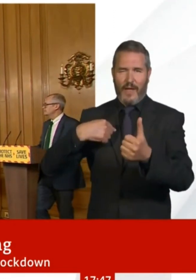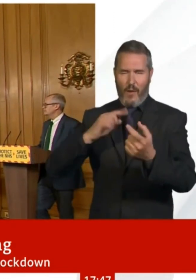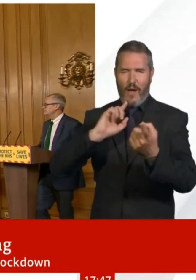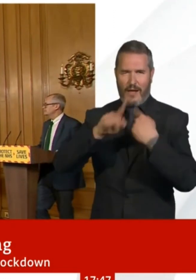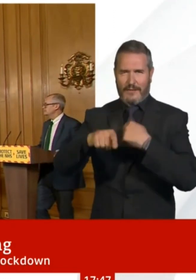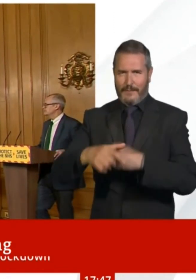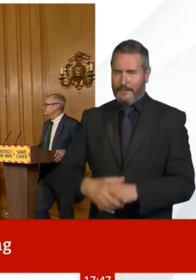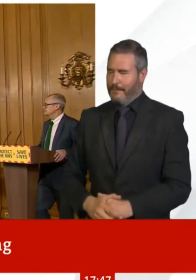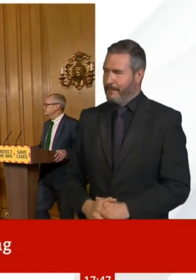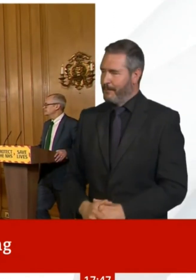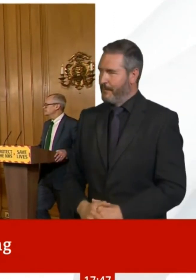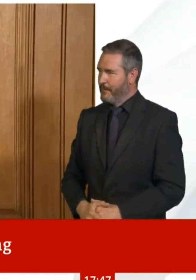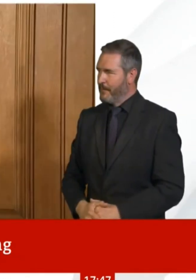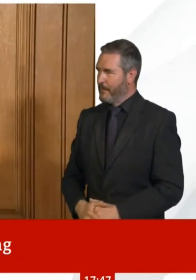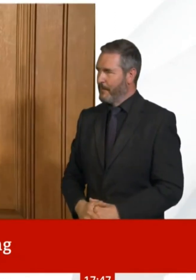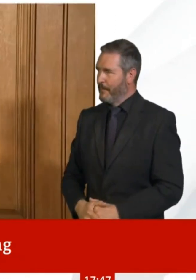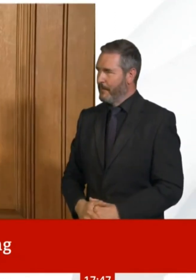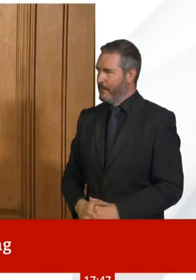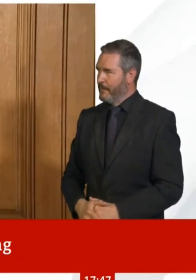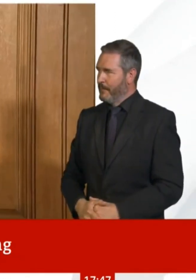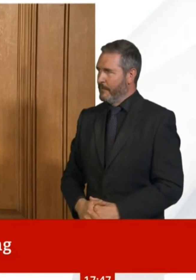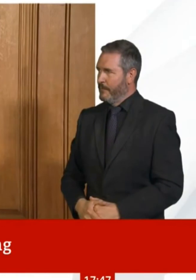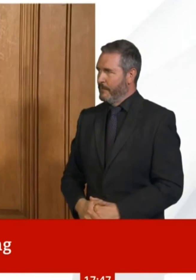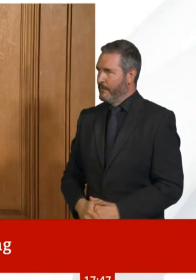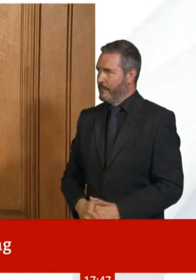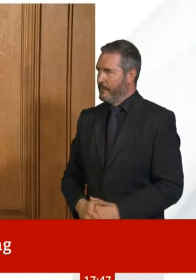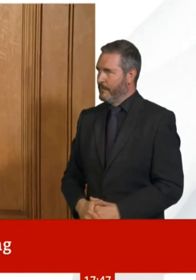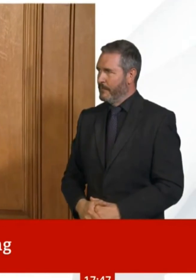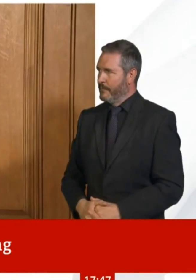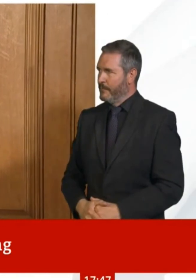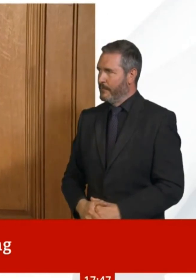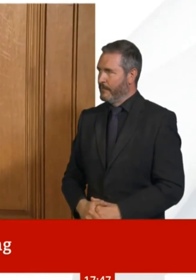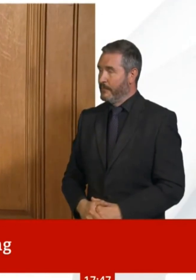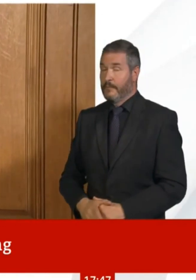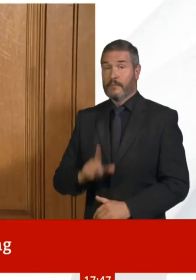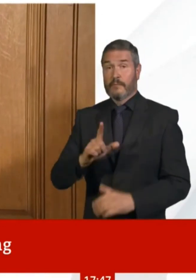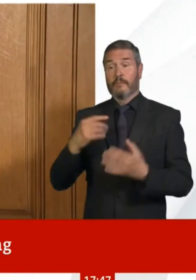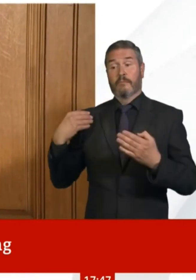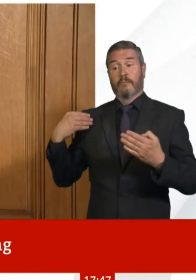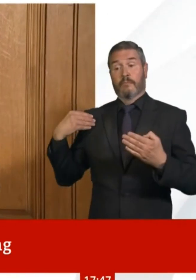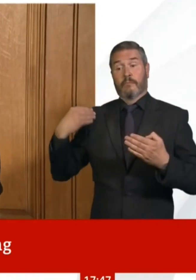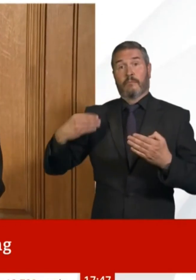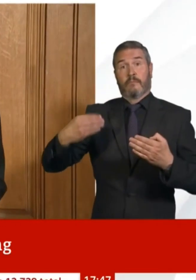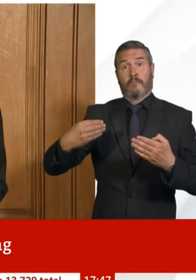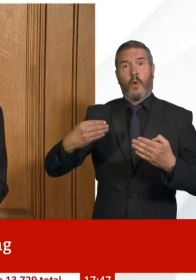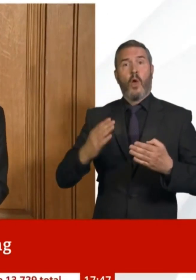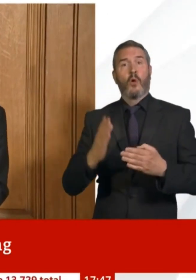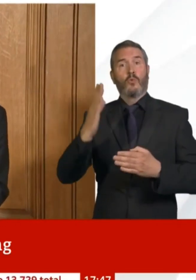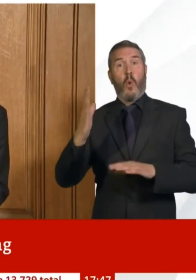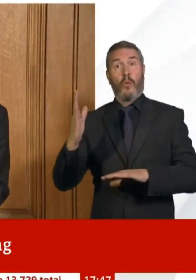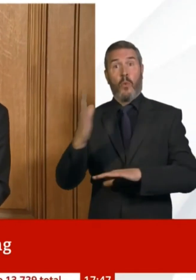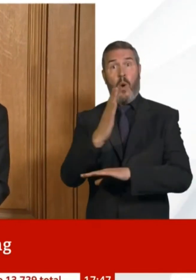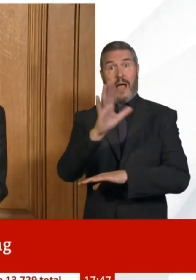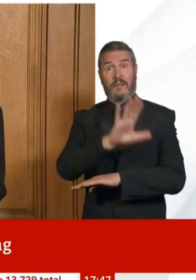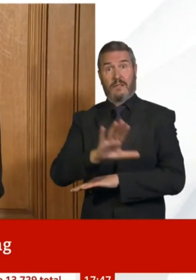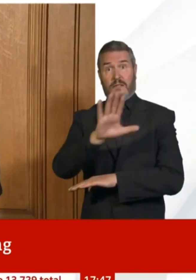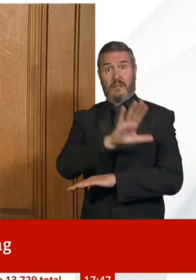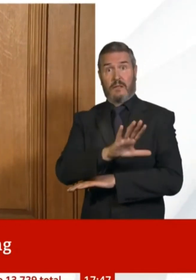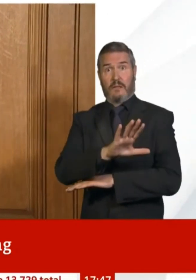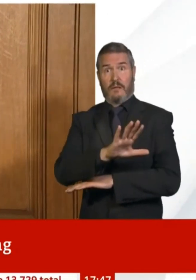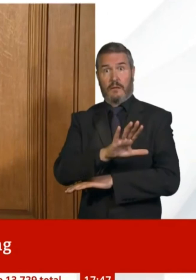I mean, I think on both sides of the equation. So until quite recently, the Northwest was